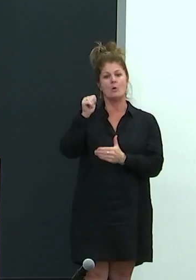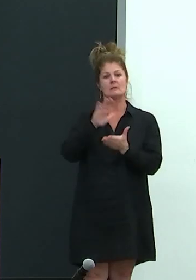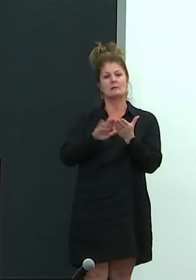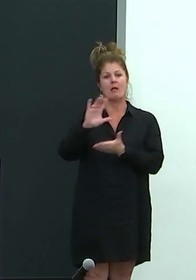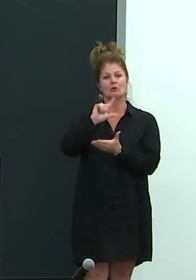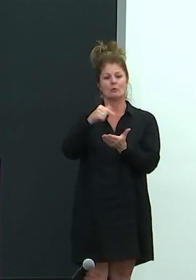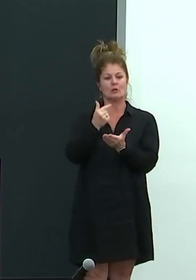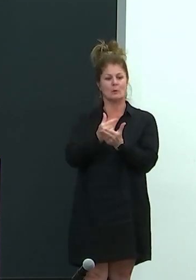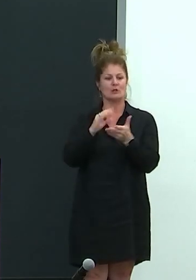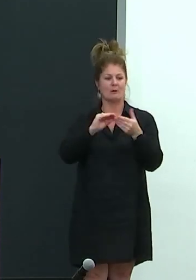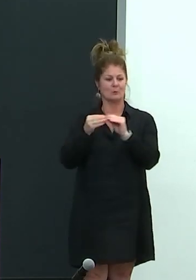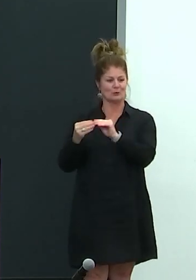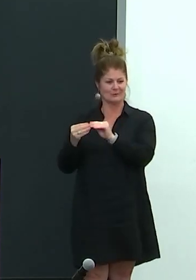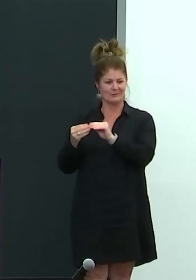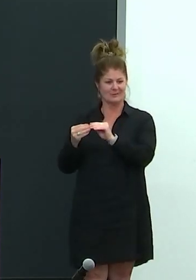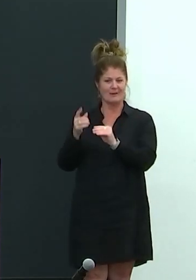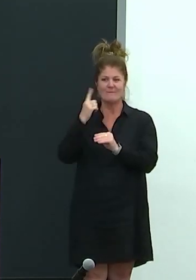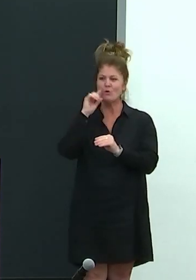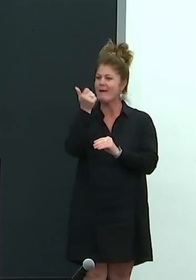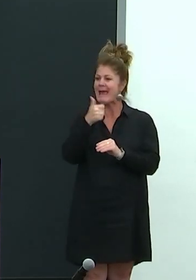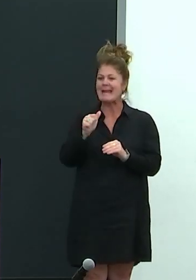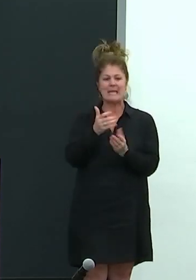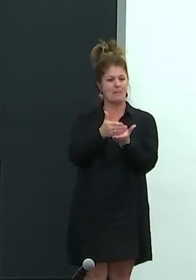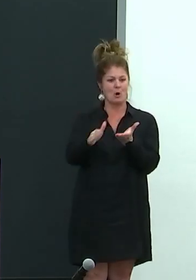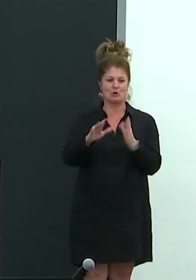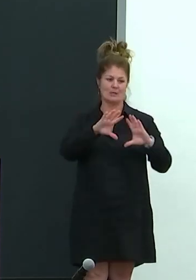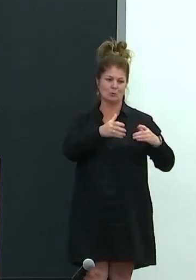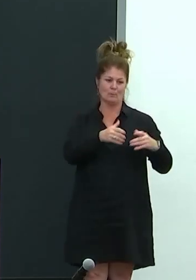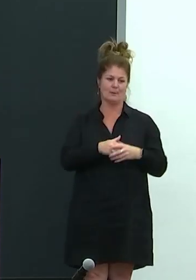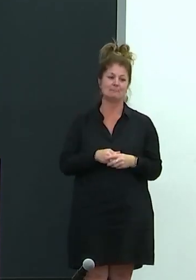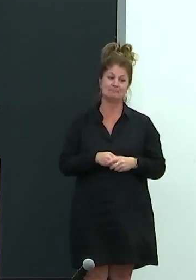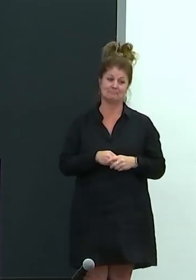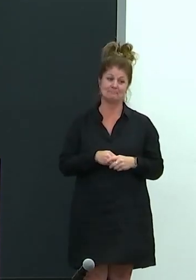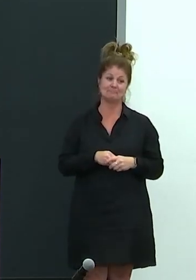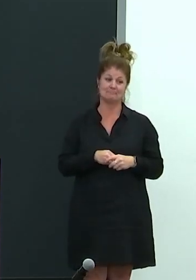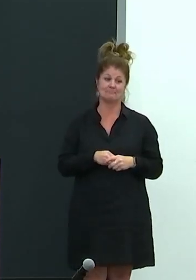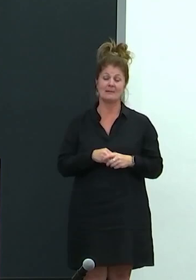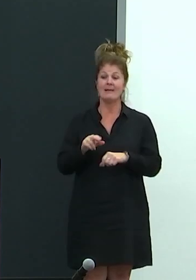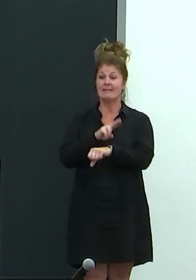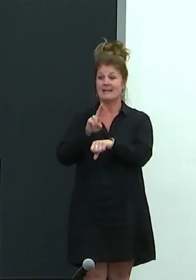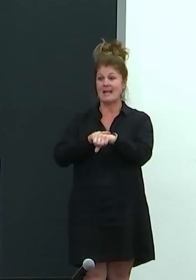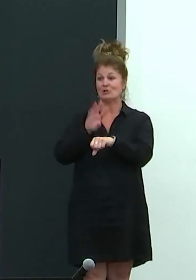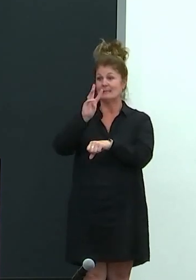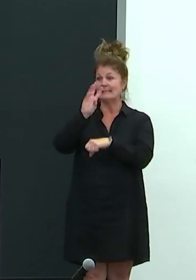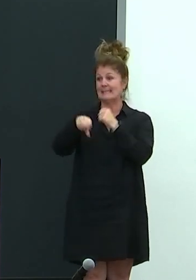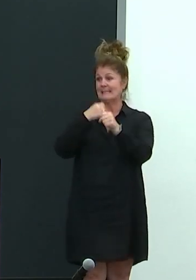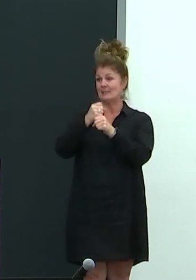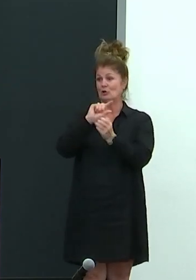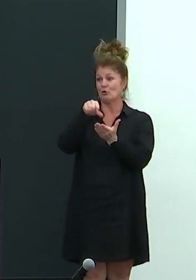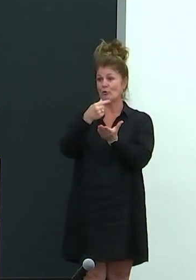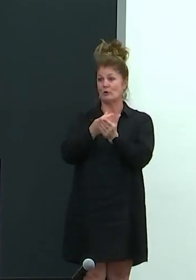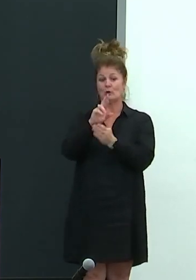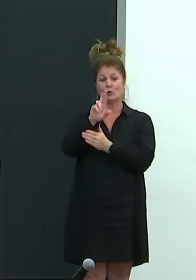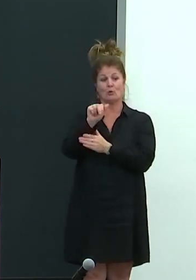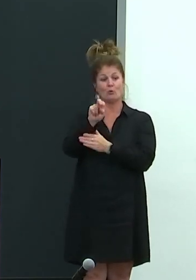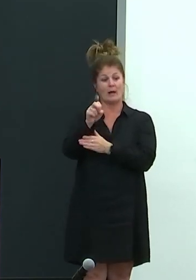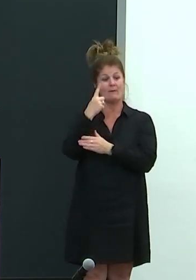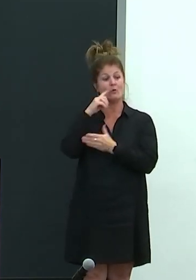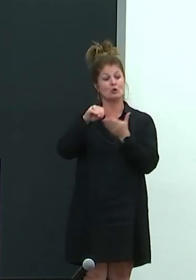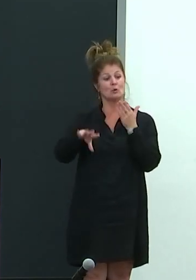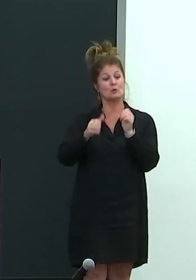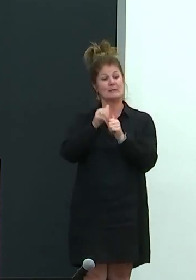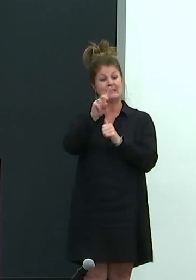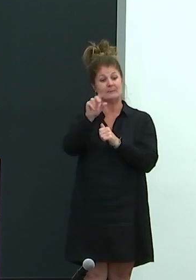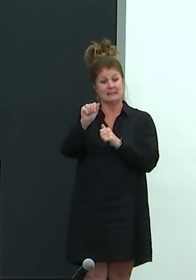graduation rates for any marginalized group. The national 6-year graduation rate for students with disabilities